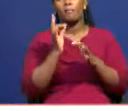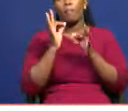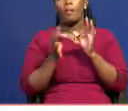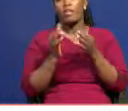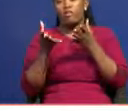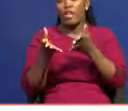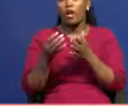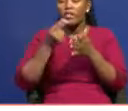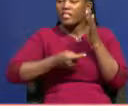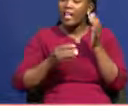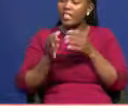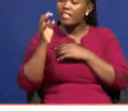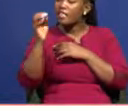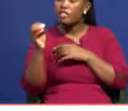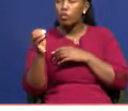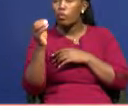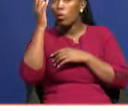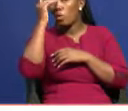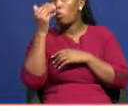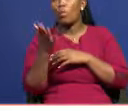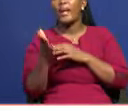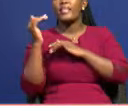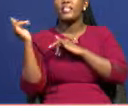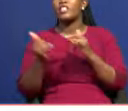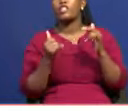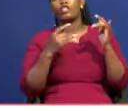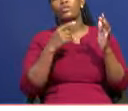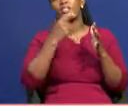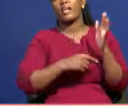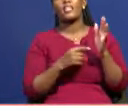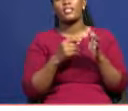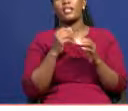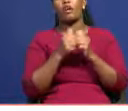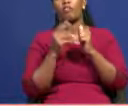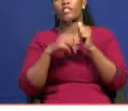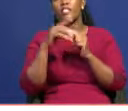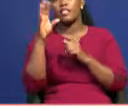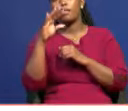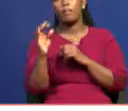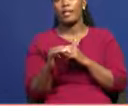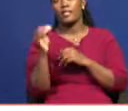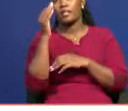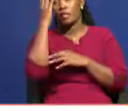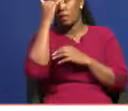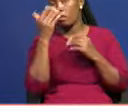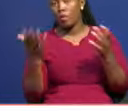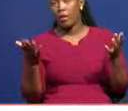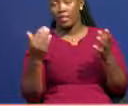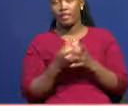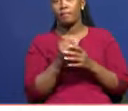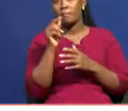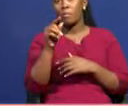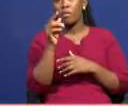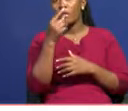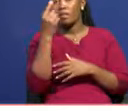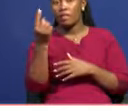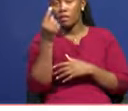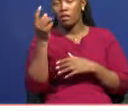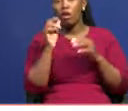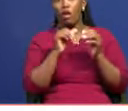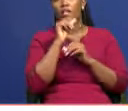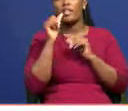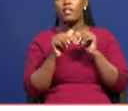rated? Why would you introduce a tax on it on 16%? Because okay. it's no longer just any other